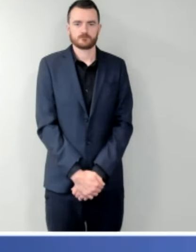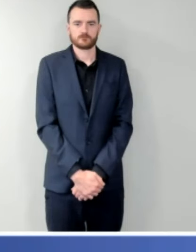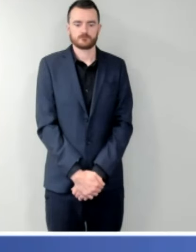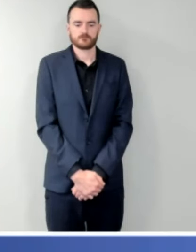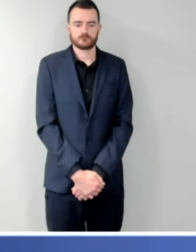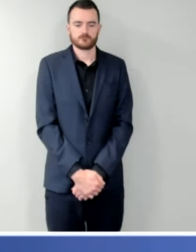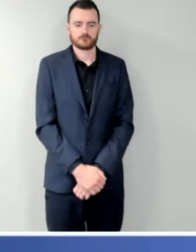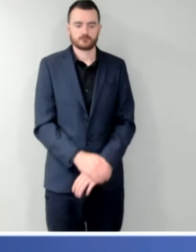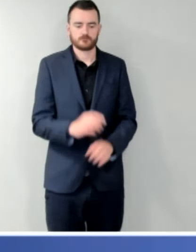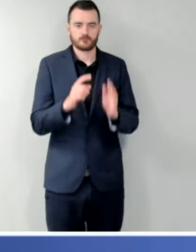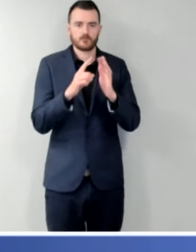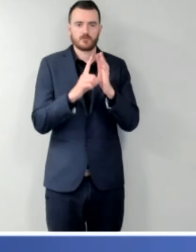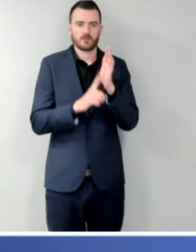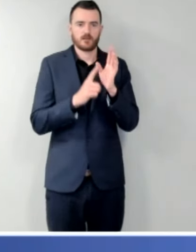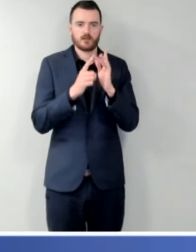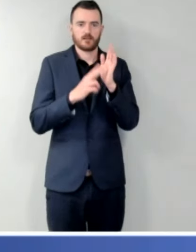Teo,